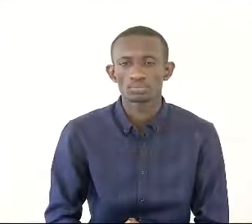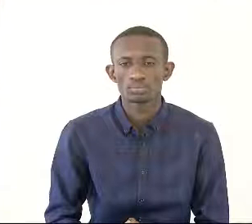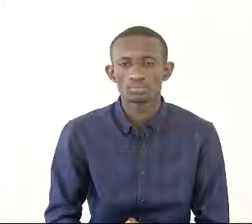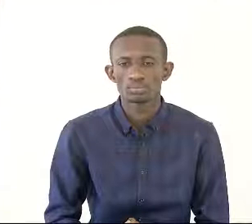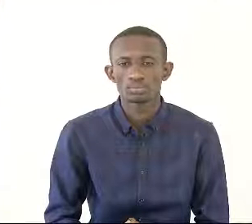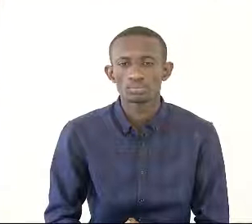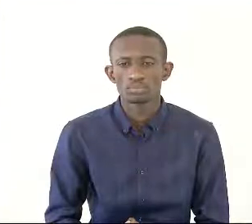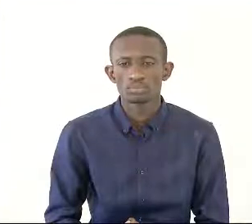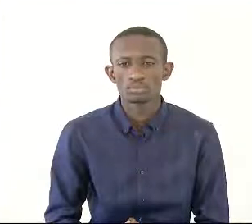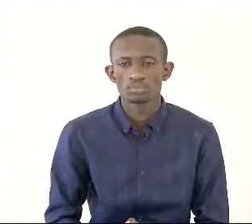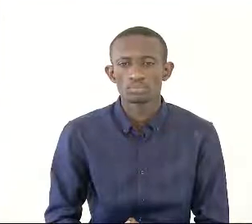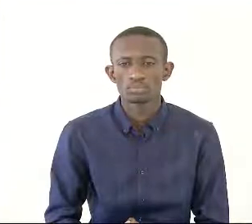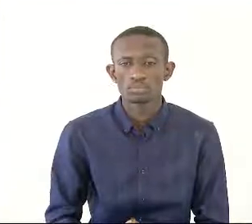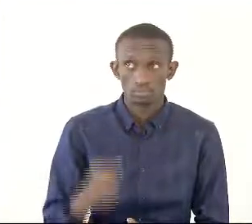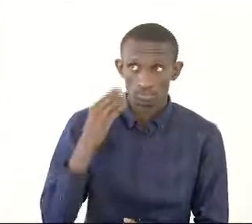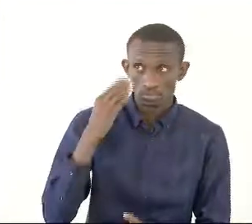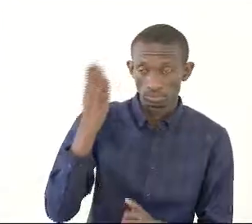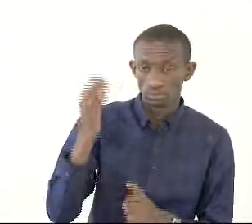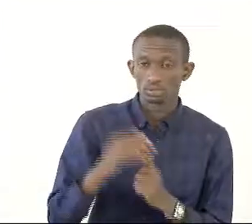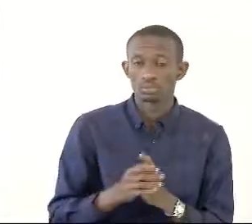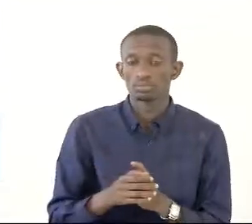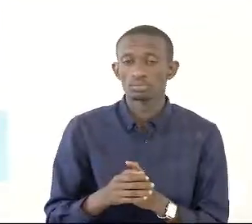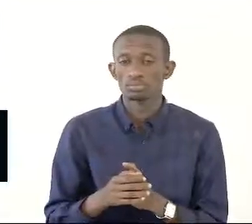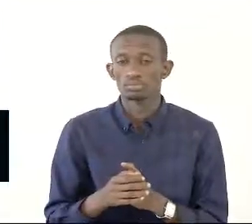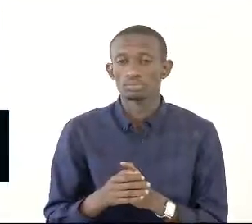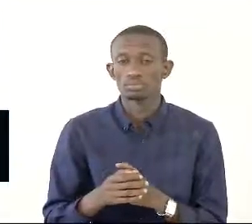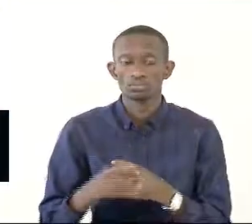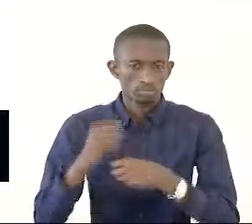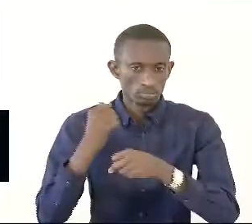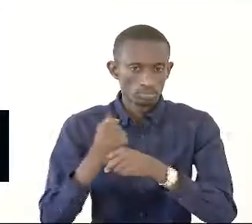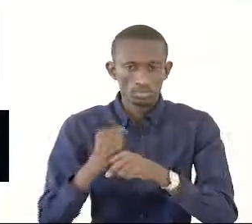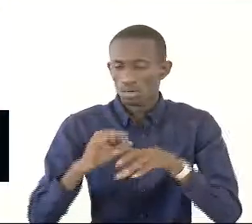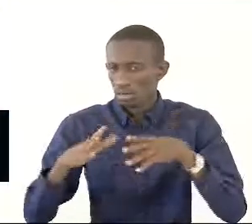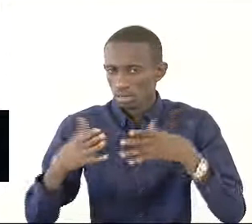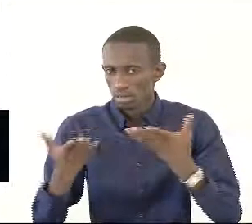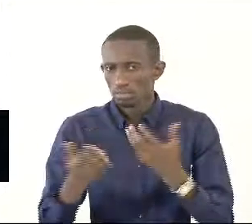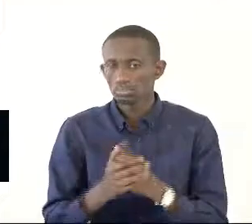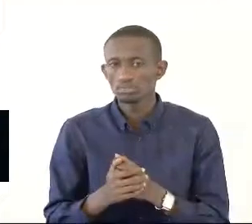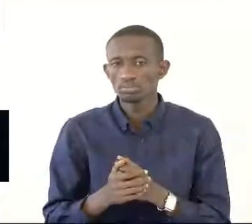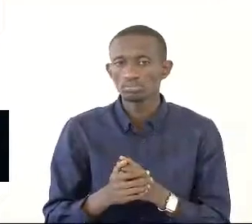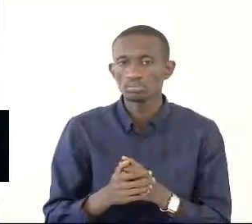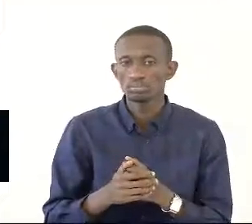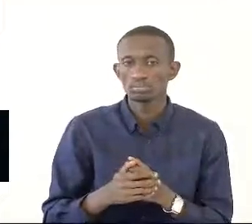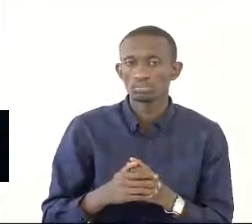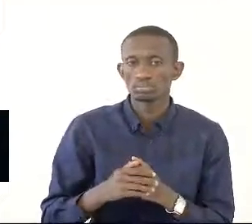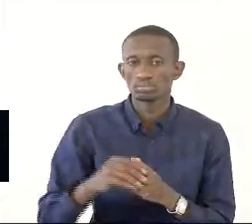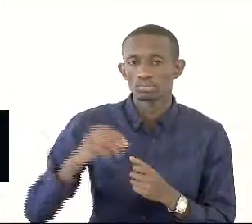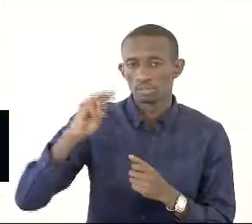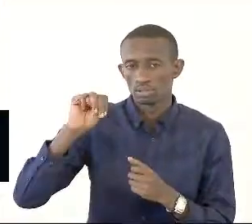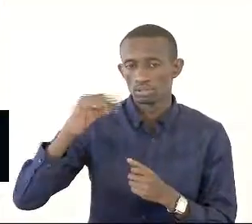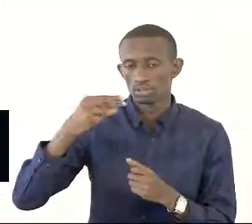this. This is the work, how the gauge mirror counter tube